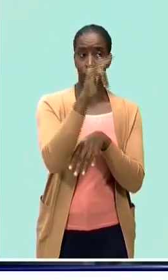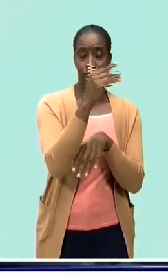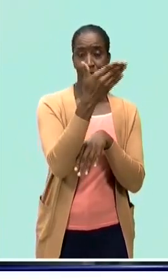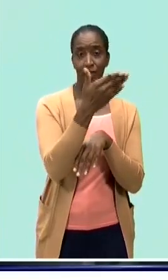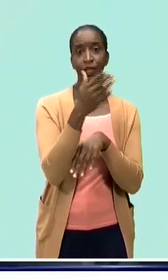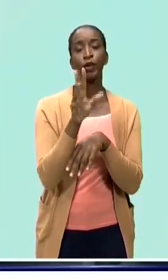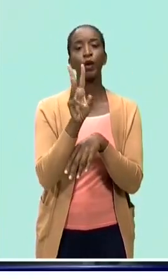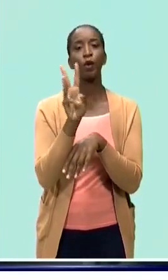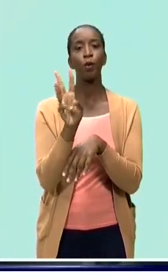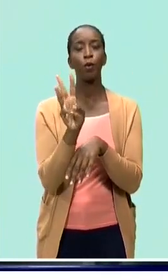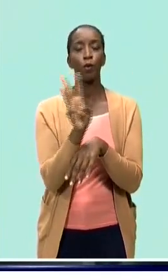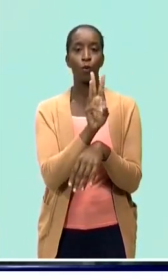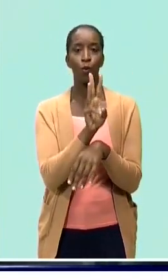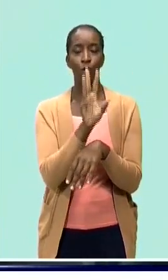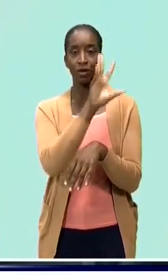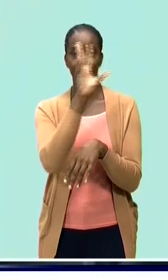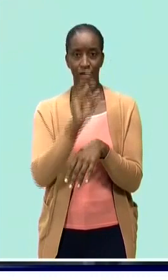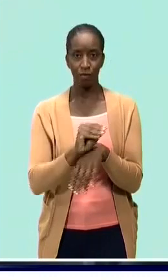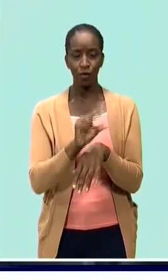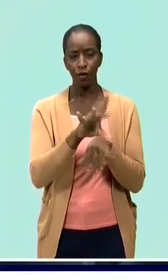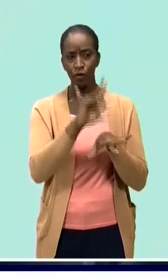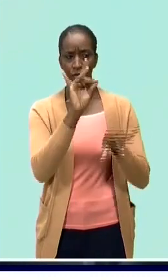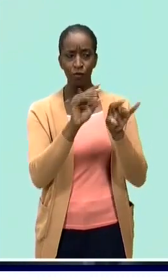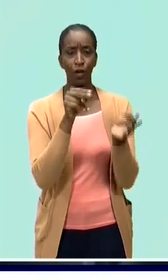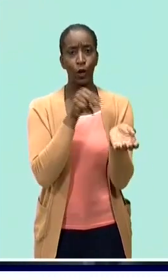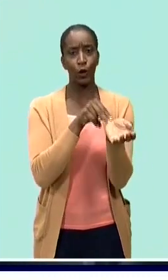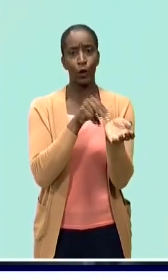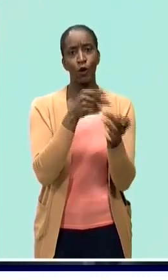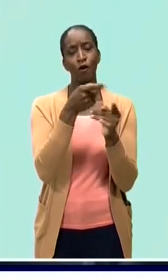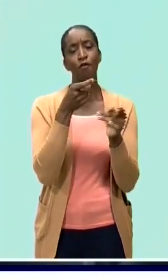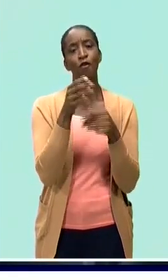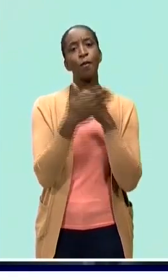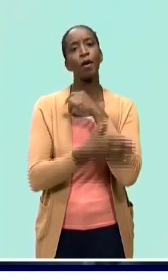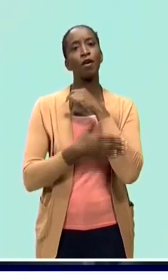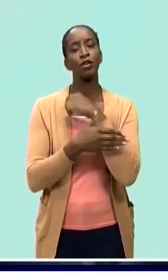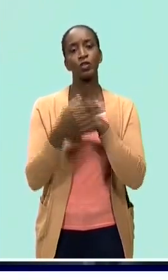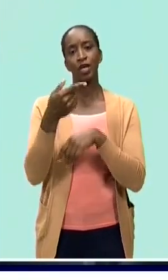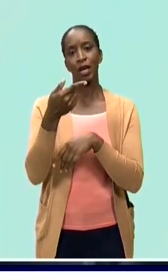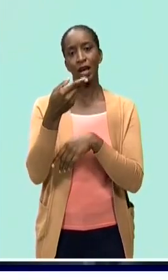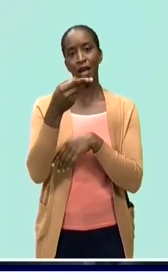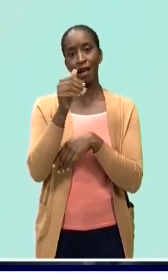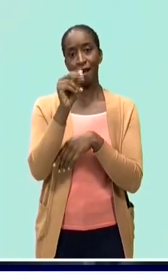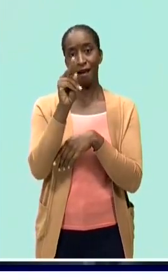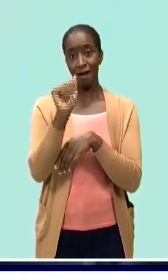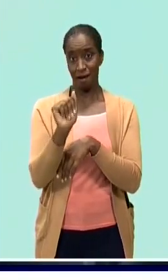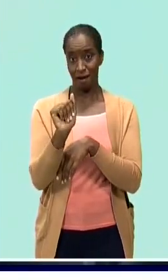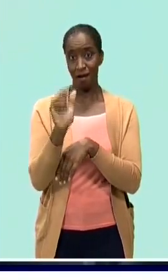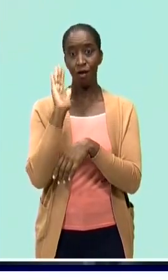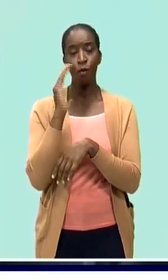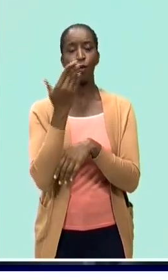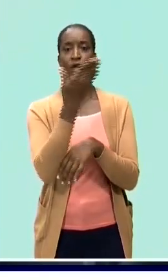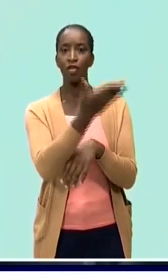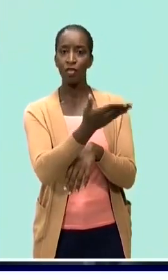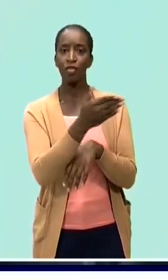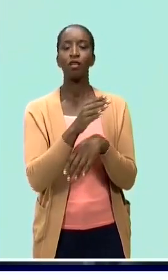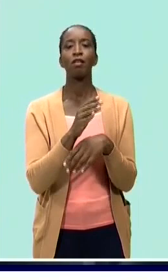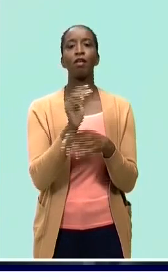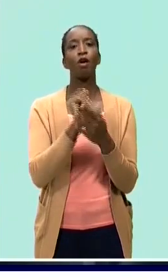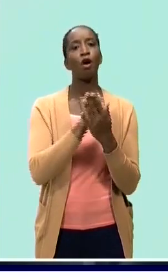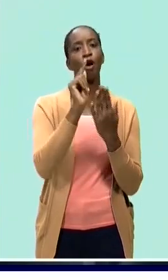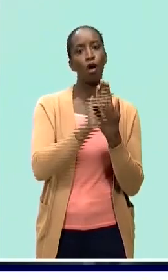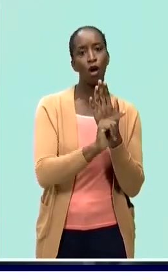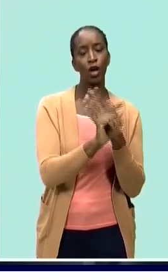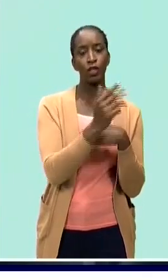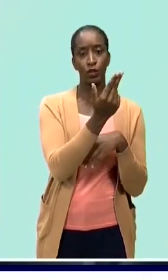Ghanaian nurses. Minister of Health and Wellness, Lieutenant Colonel Jeffrey Bostick, says the contingent will be in Ghana between the 13th and 26th of